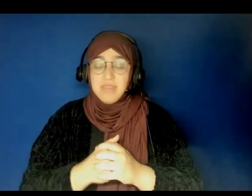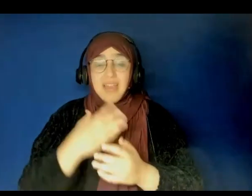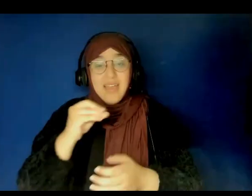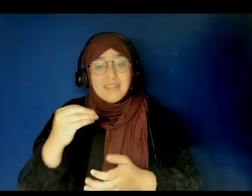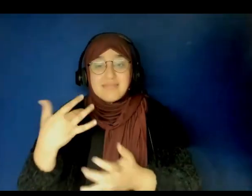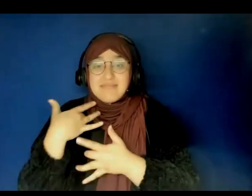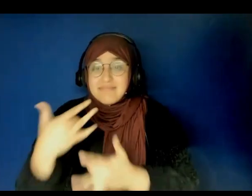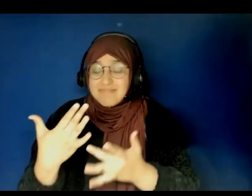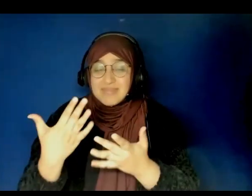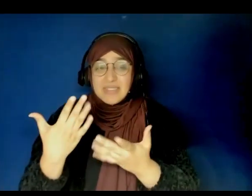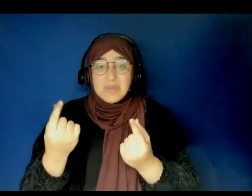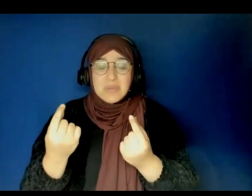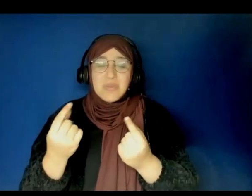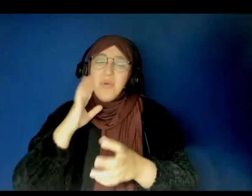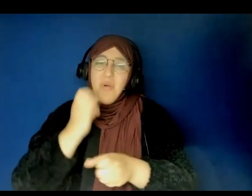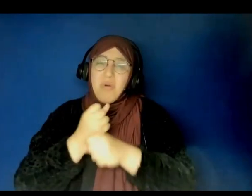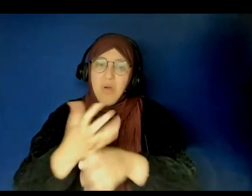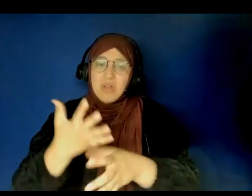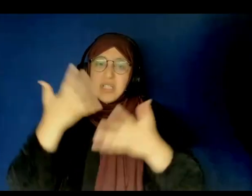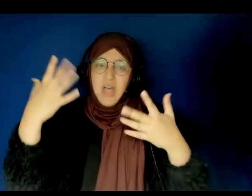for a lot of disputes.